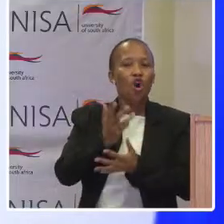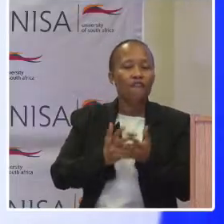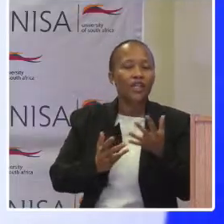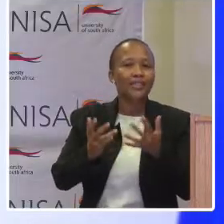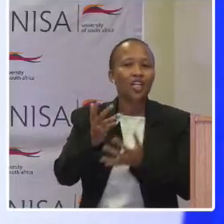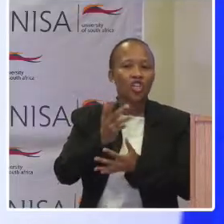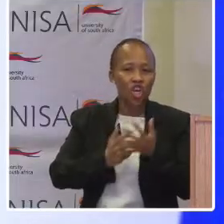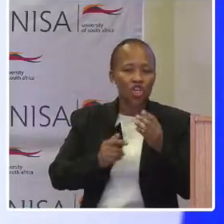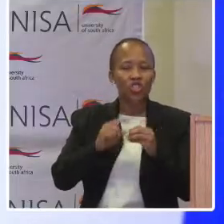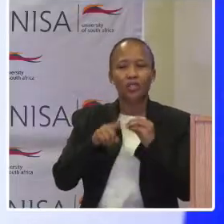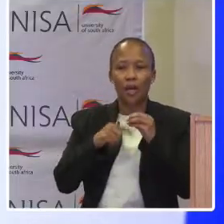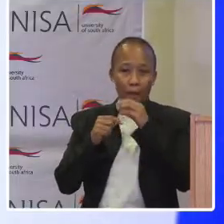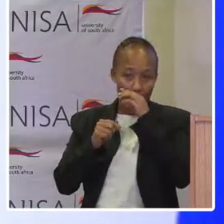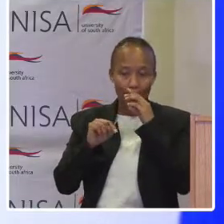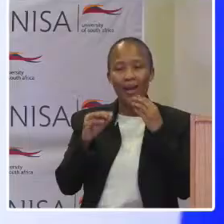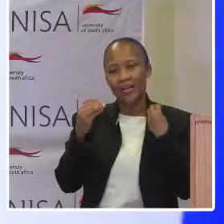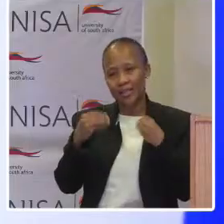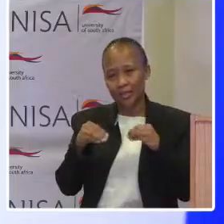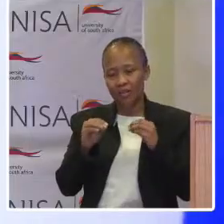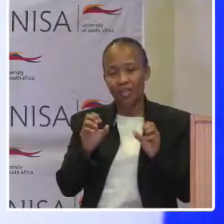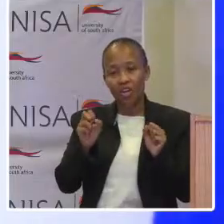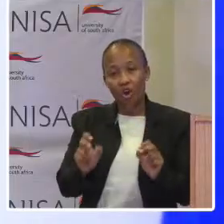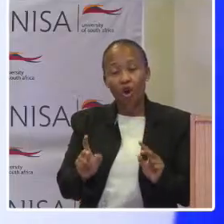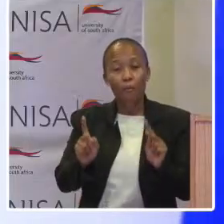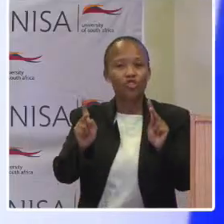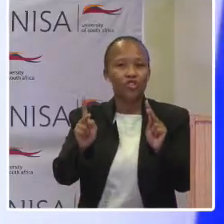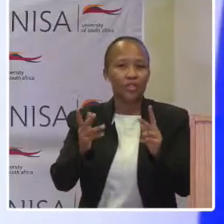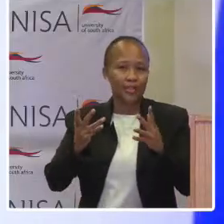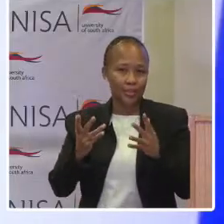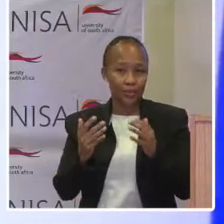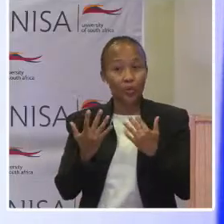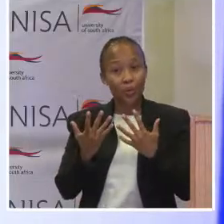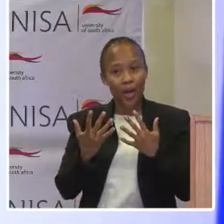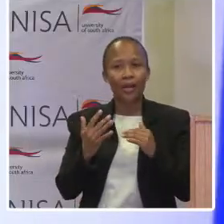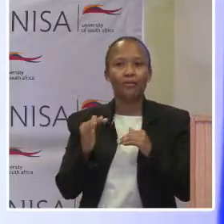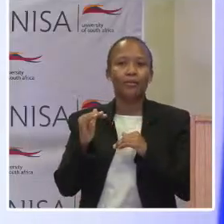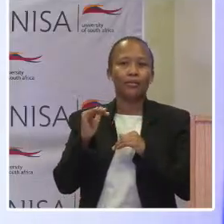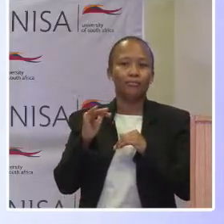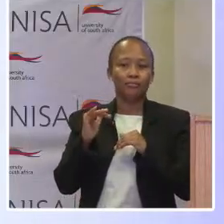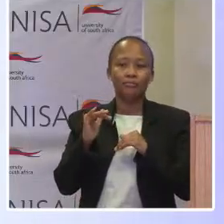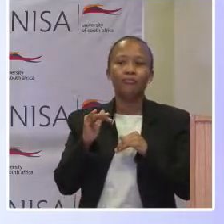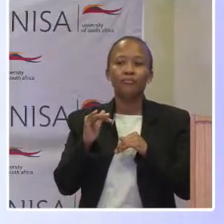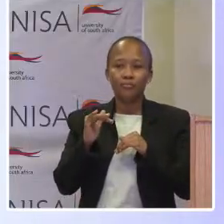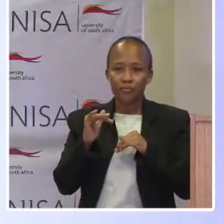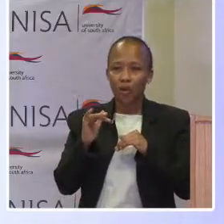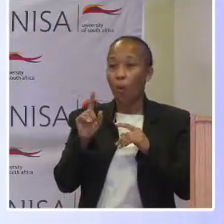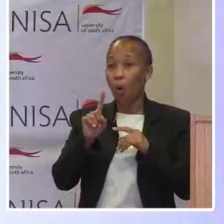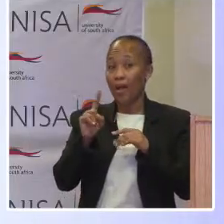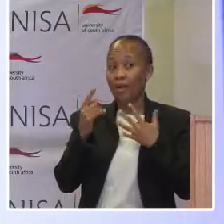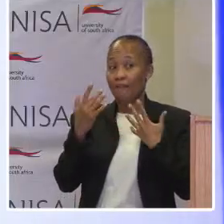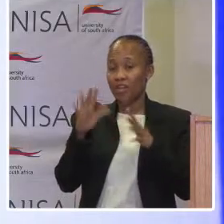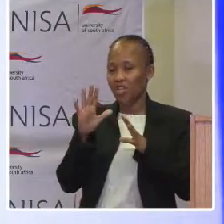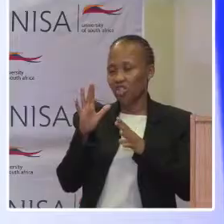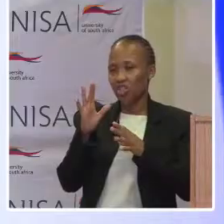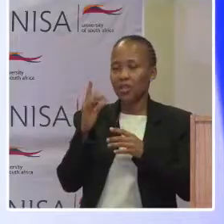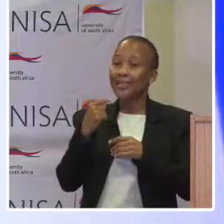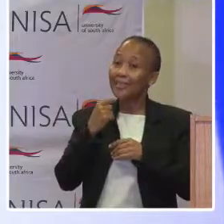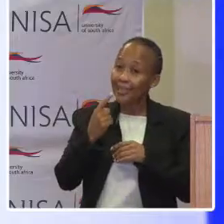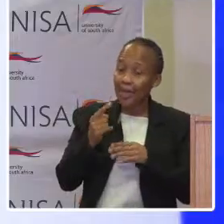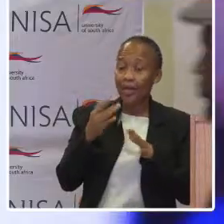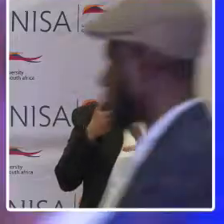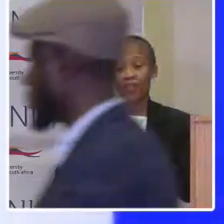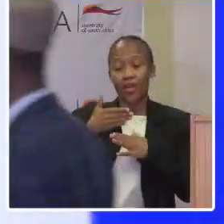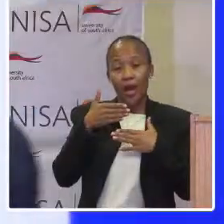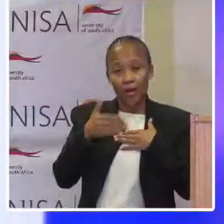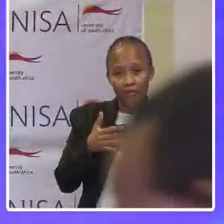entrepreneurship opportunities in the space that I've just mentioned. And I will then introduce myself. So